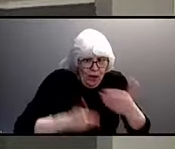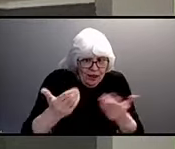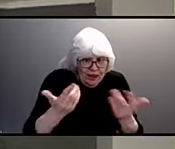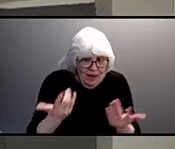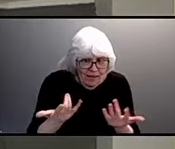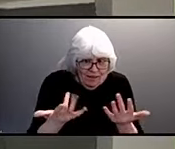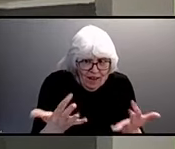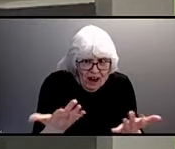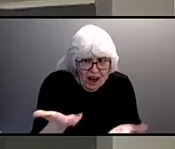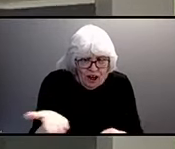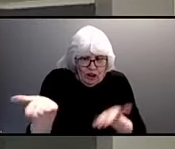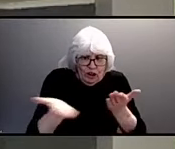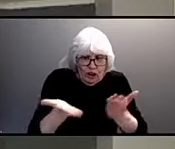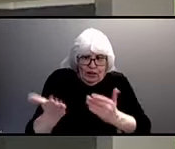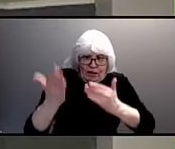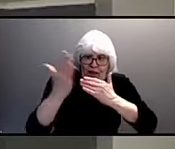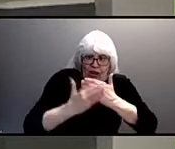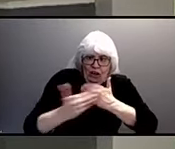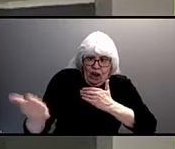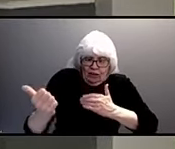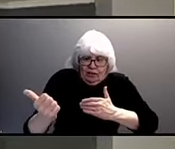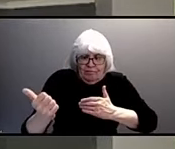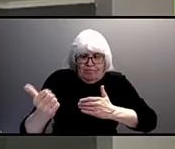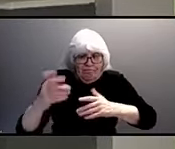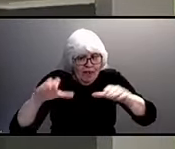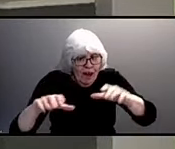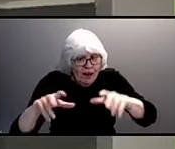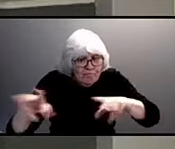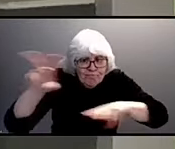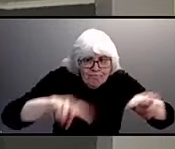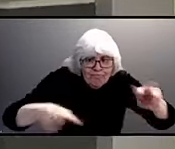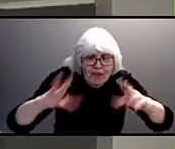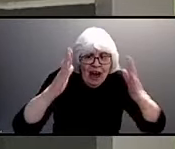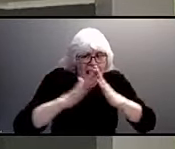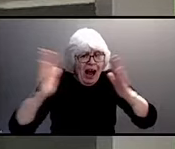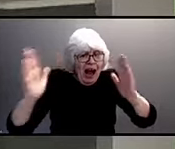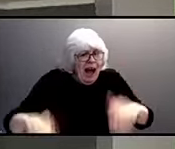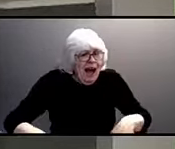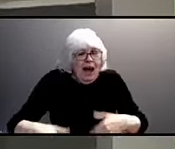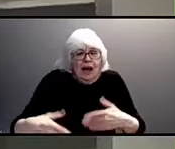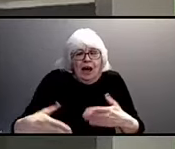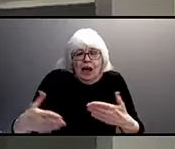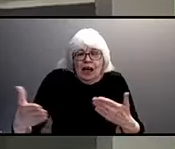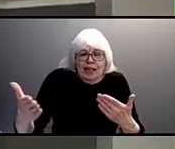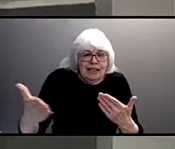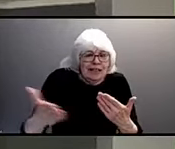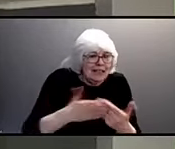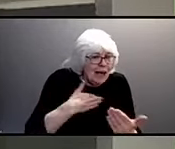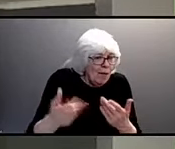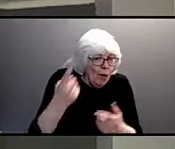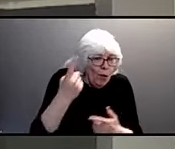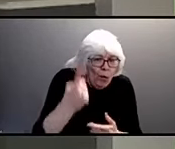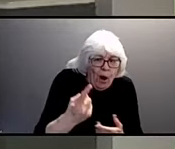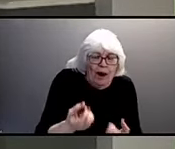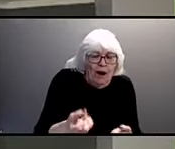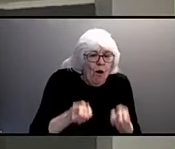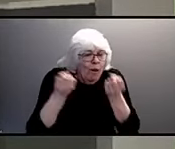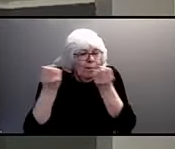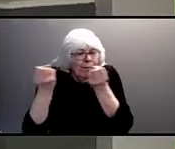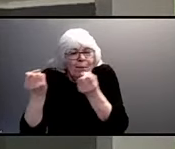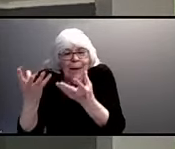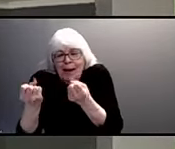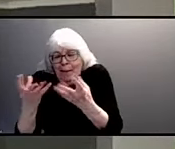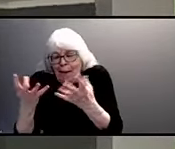action for a house fire, doesn't really matter if it's one or, in this case, many, many, many house fires, we